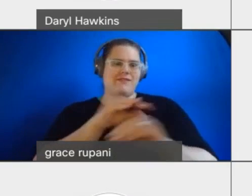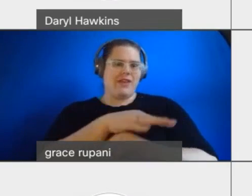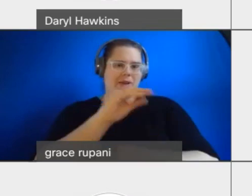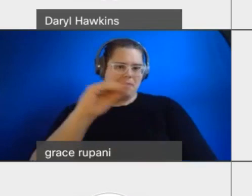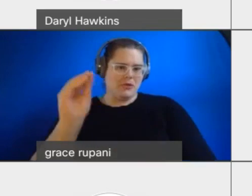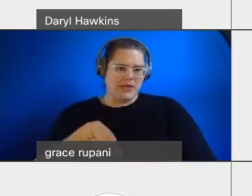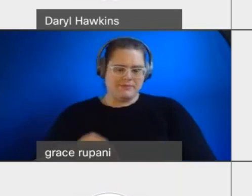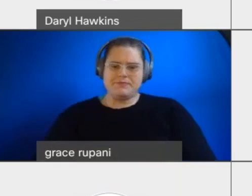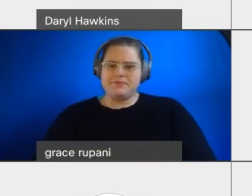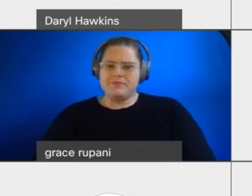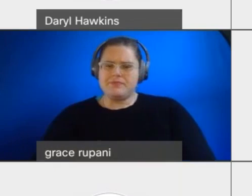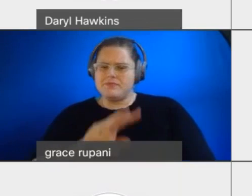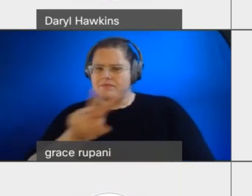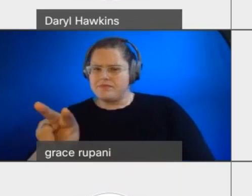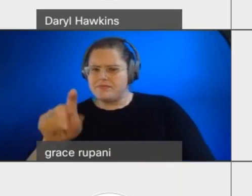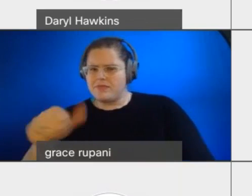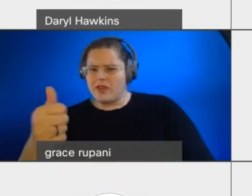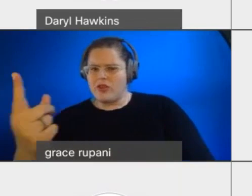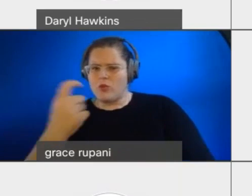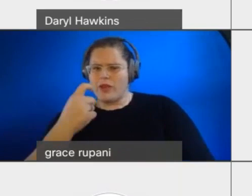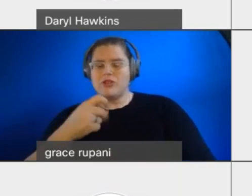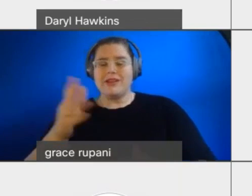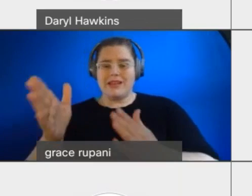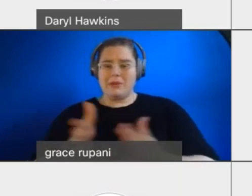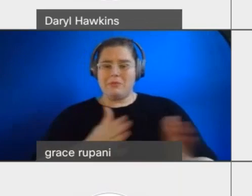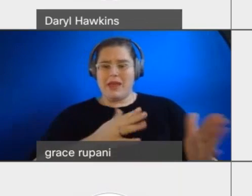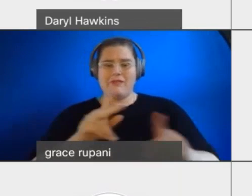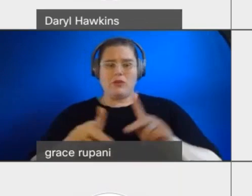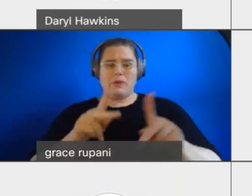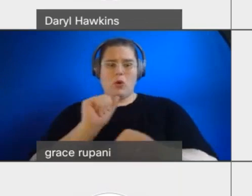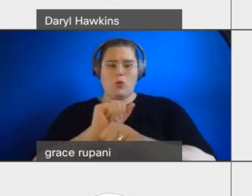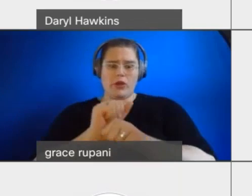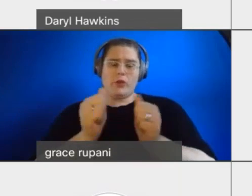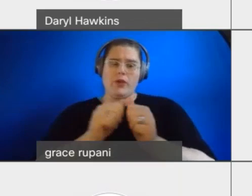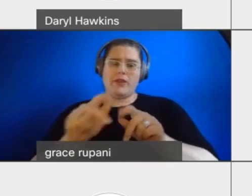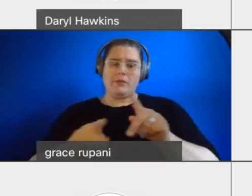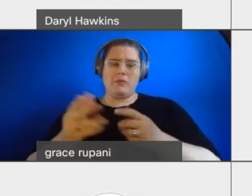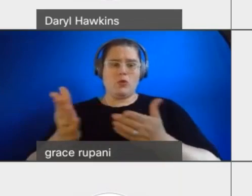Do we have a plan to mandate the vaccine for people working with persons served?